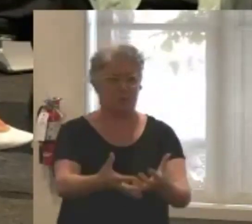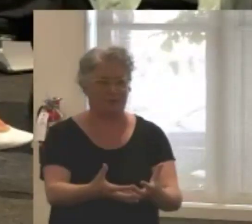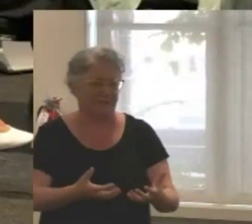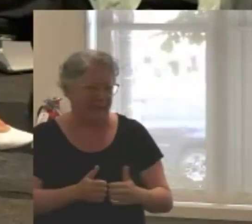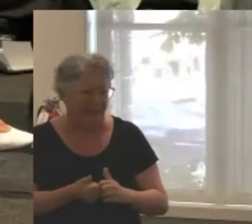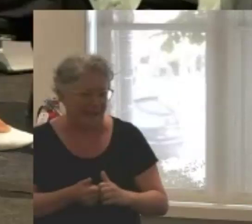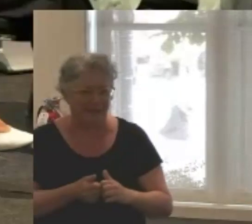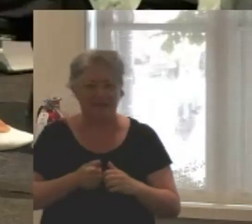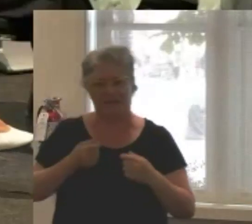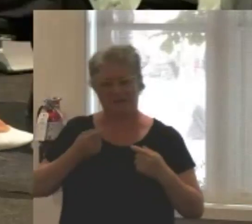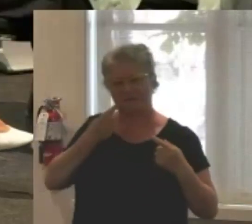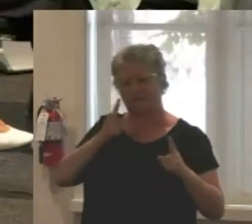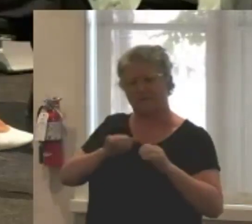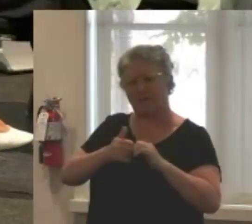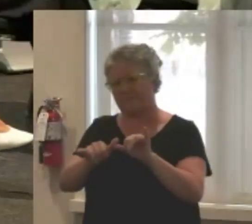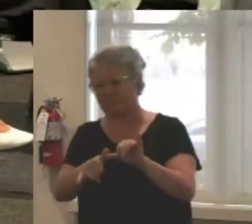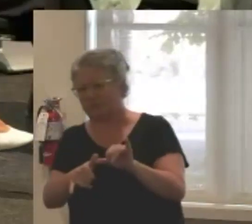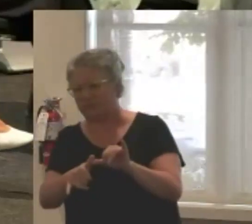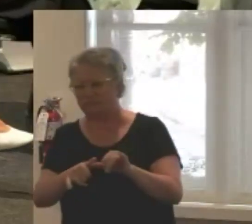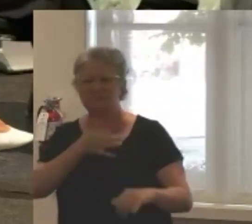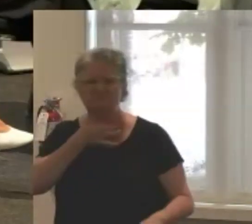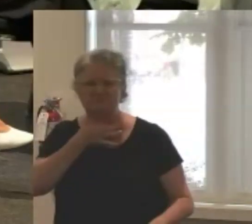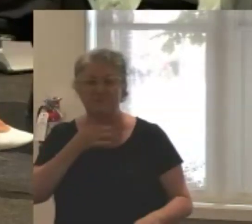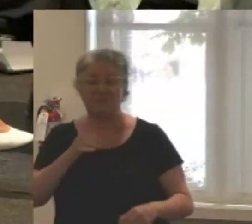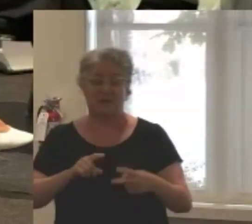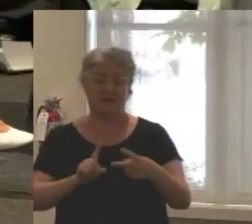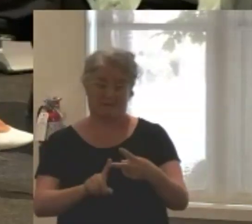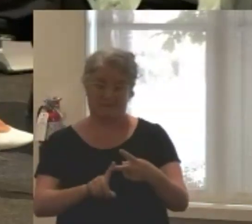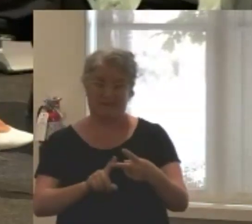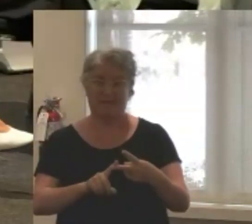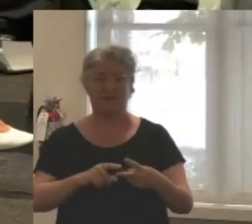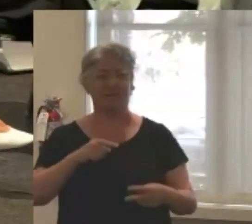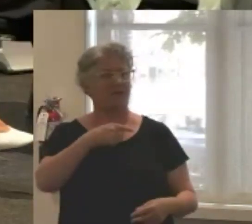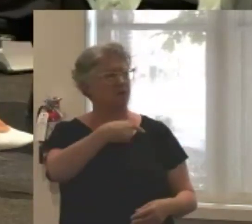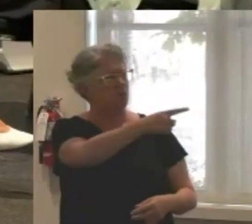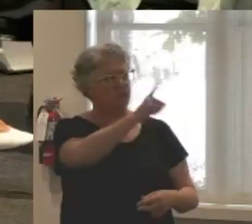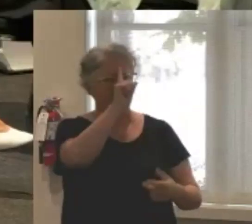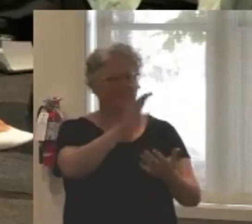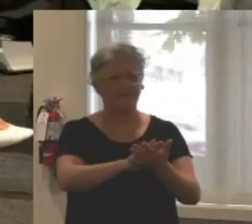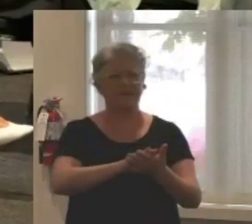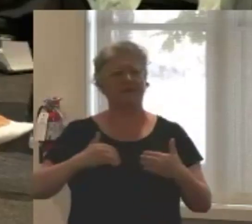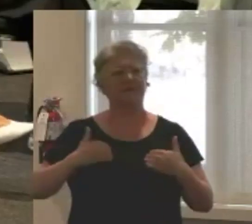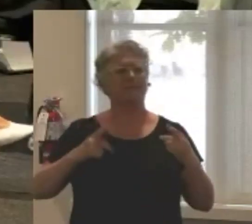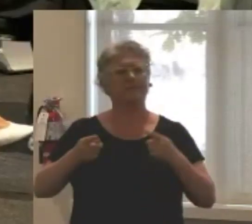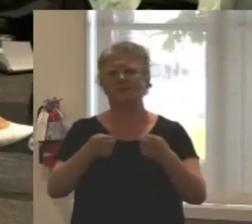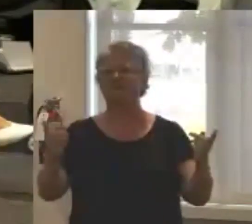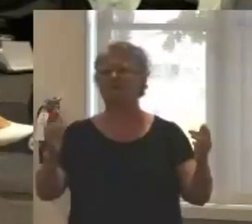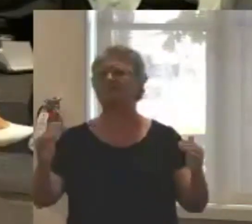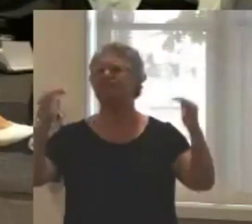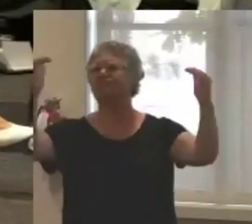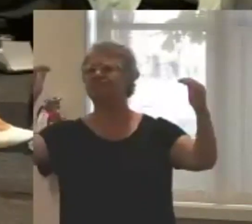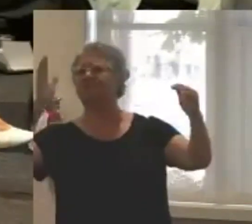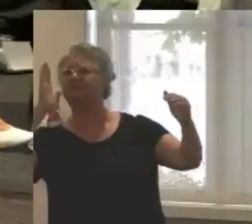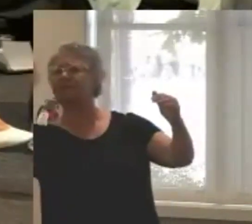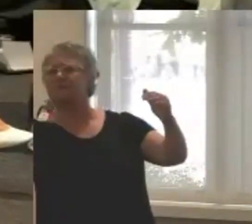does success look like from this perspective? Additionally, what do you believe young people need to achieve for their future